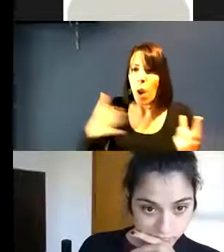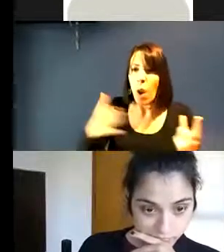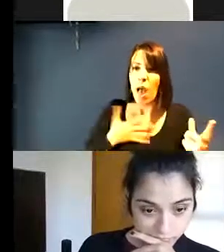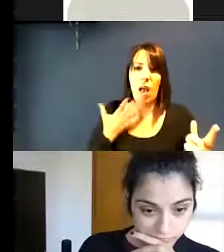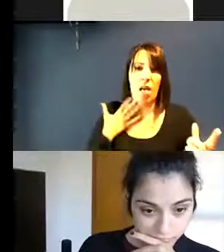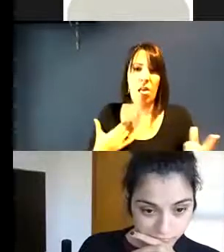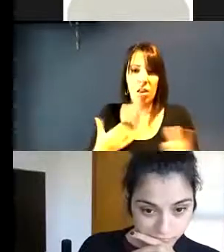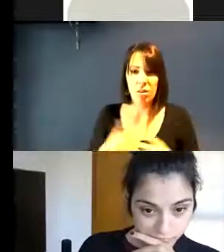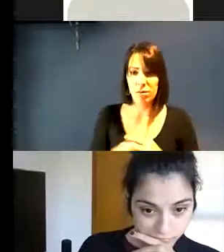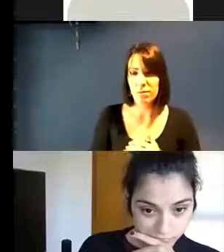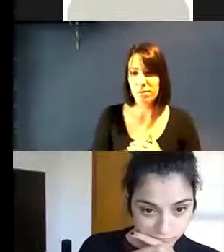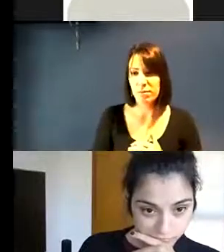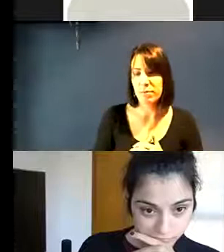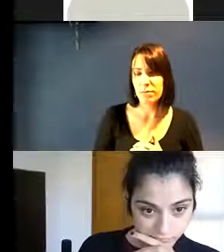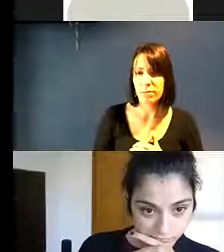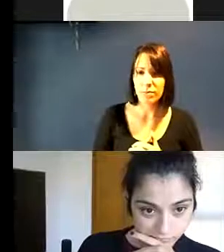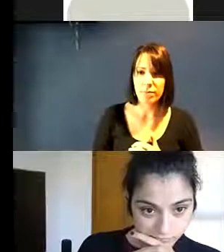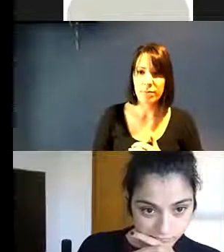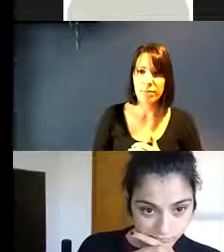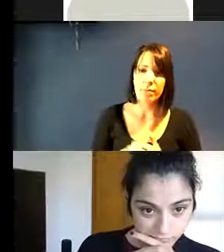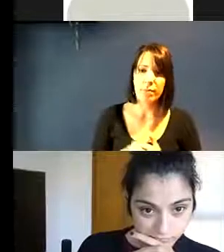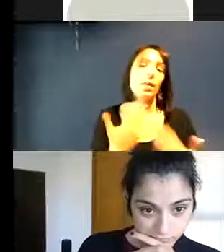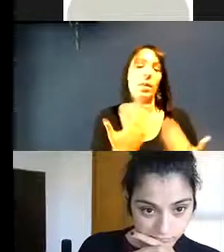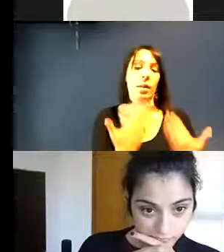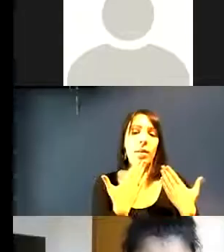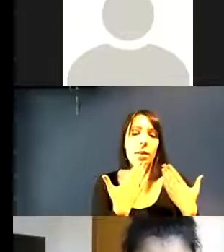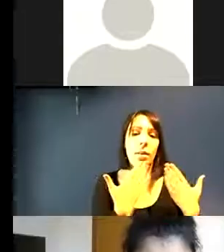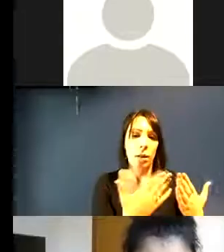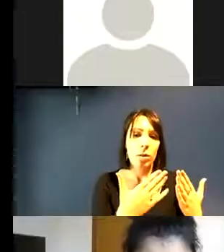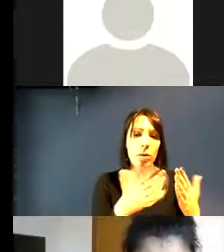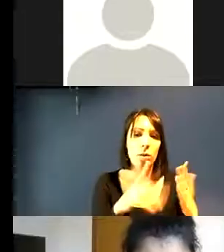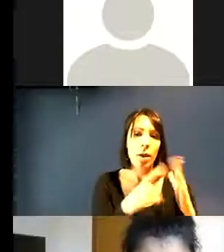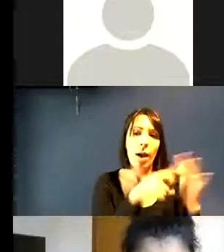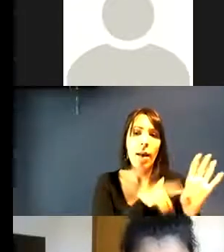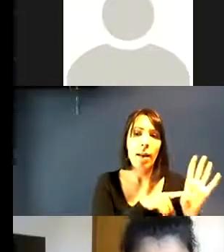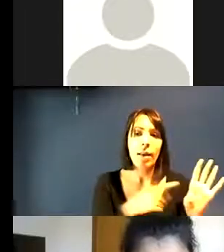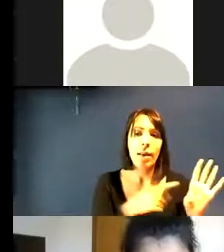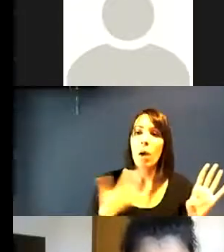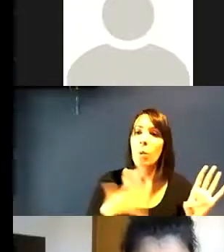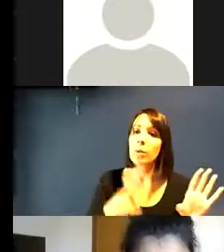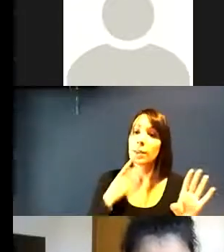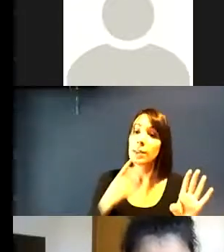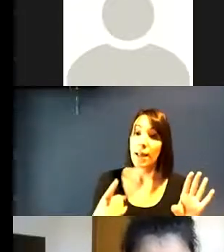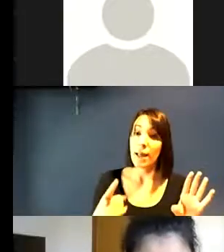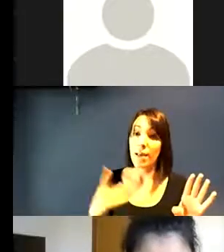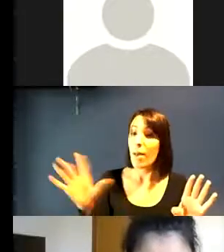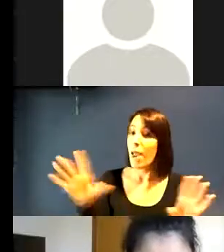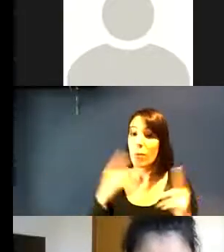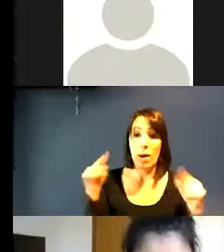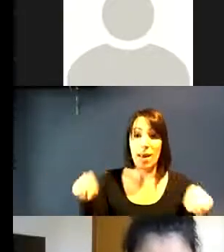Thank you, Carly. And I will say on behalf of everyone here, gross.